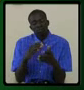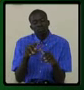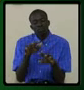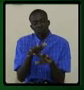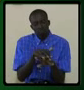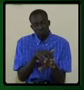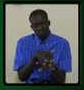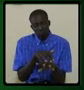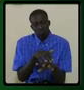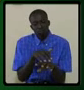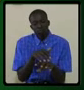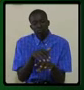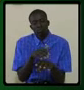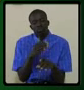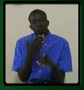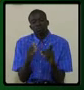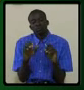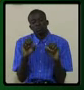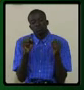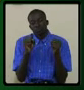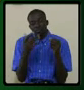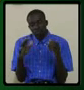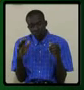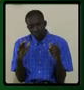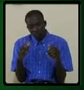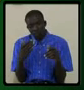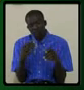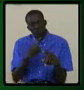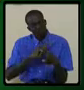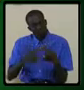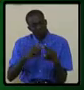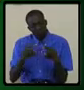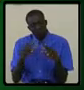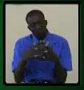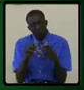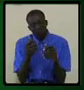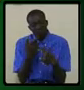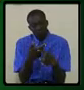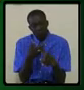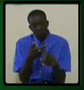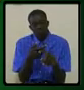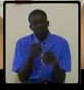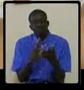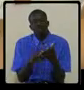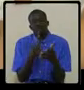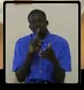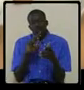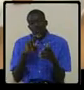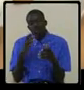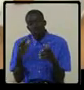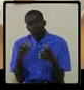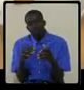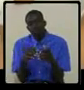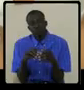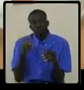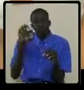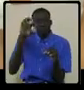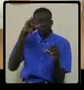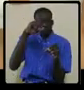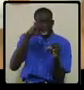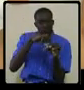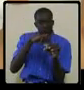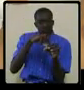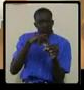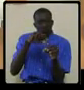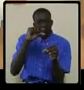reactive metals such as sodium because it will react too quickly with hot water. I will place a piece of